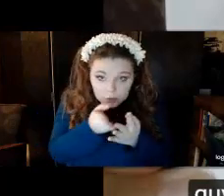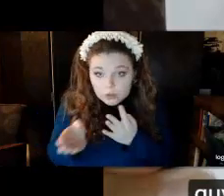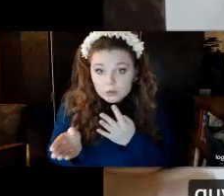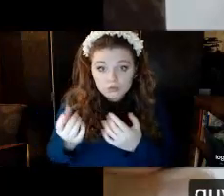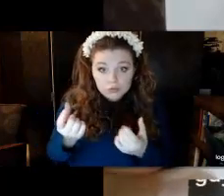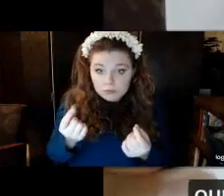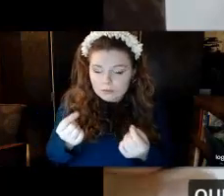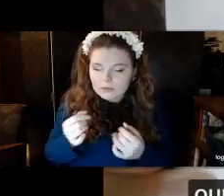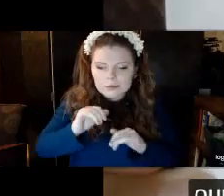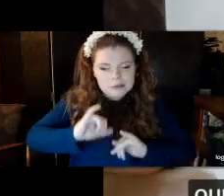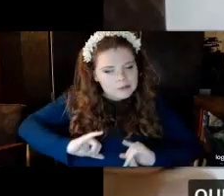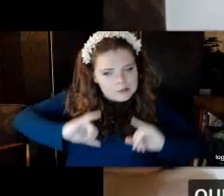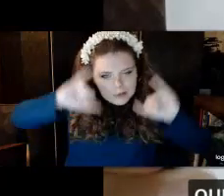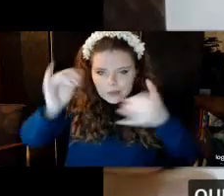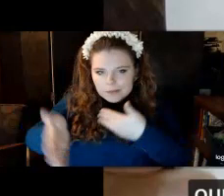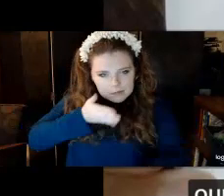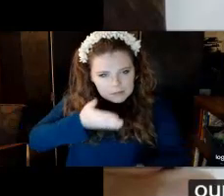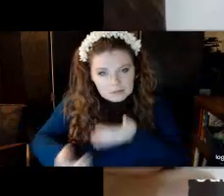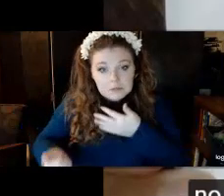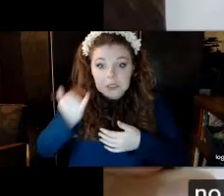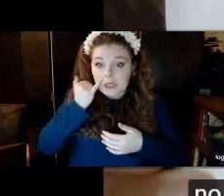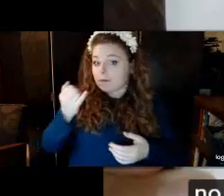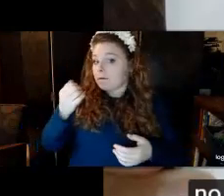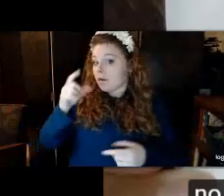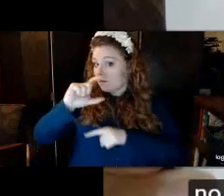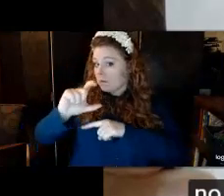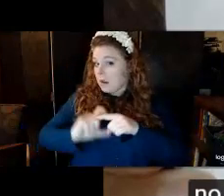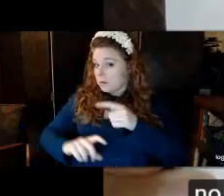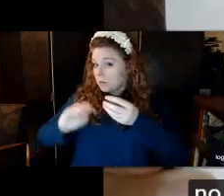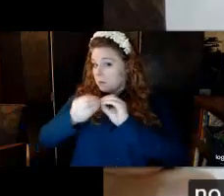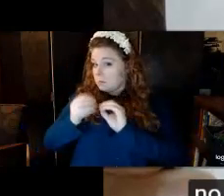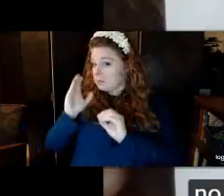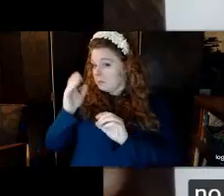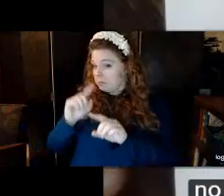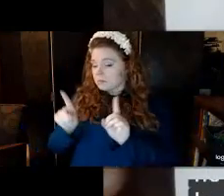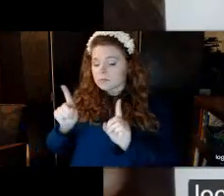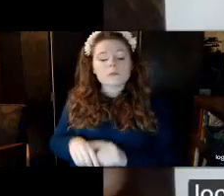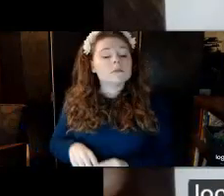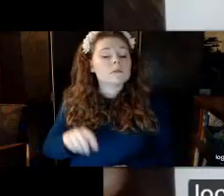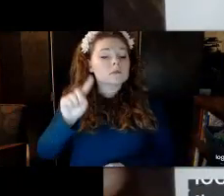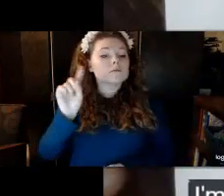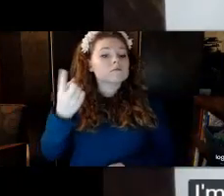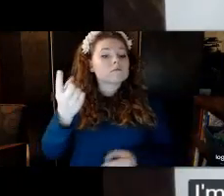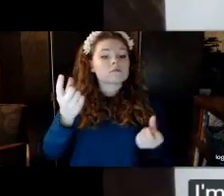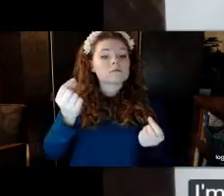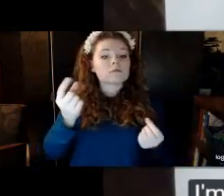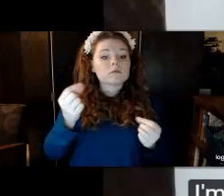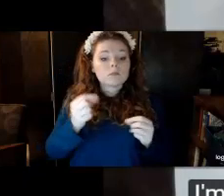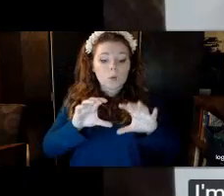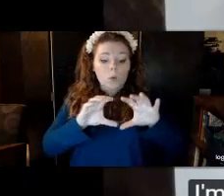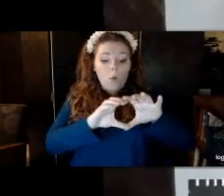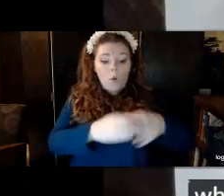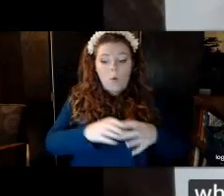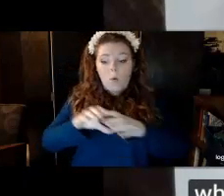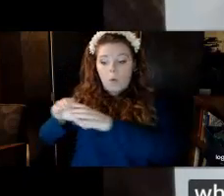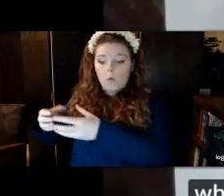are going to be the exact same no matter what, even if the fractions look different. So here we go. First step, I'm going to look at my whole numbers, 8 and 2.